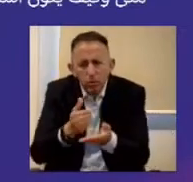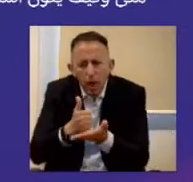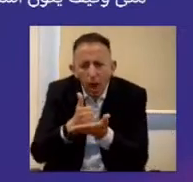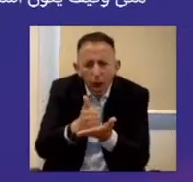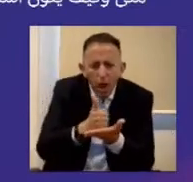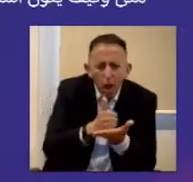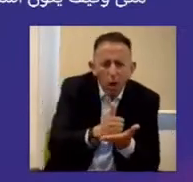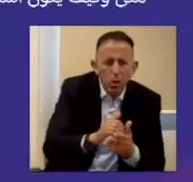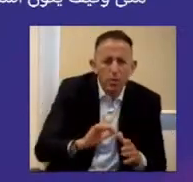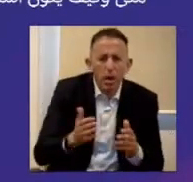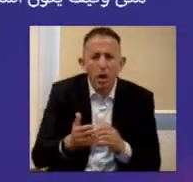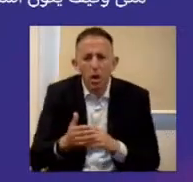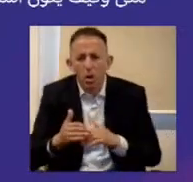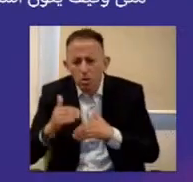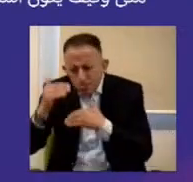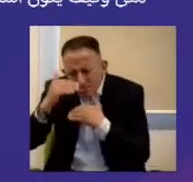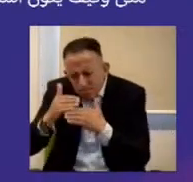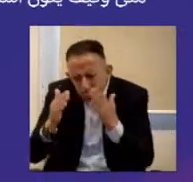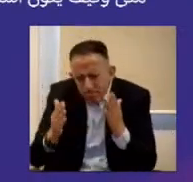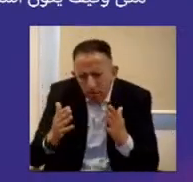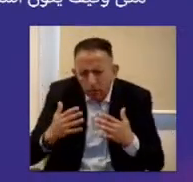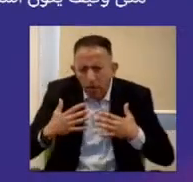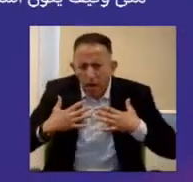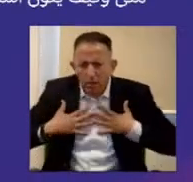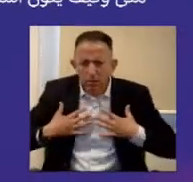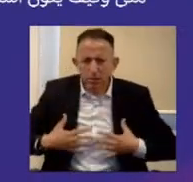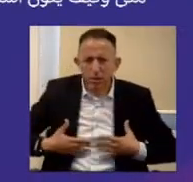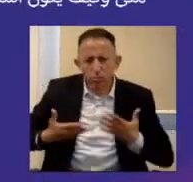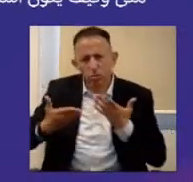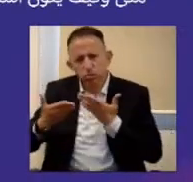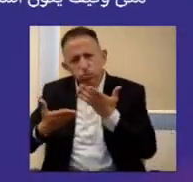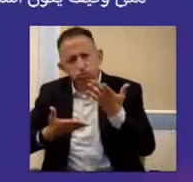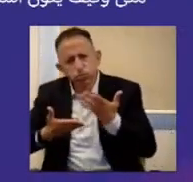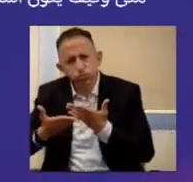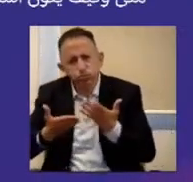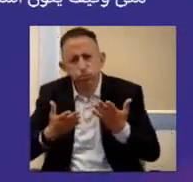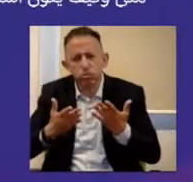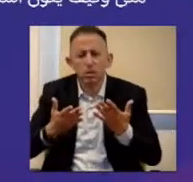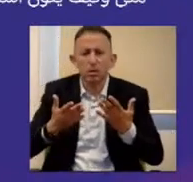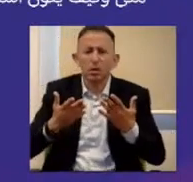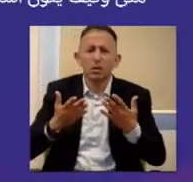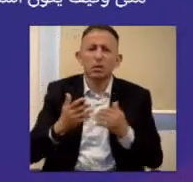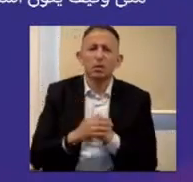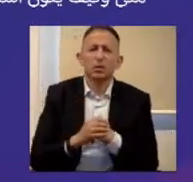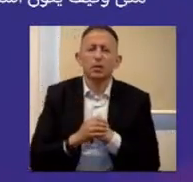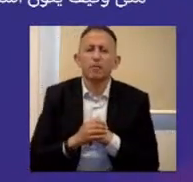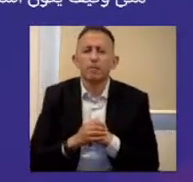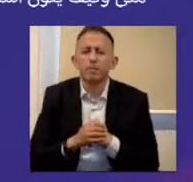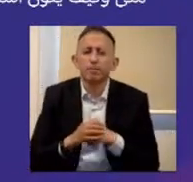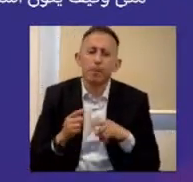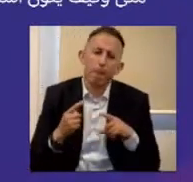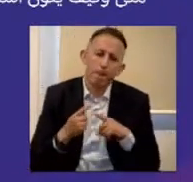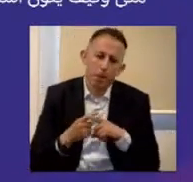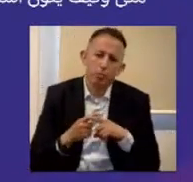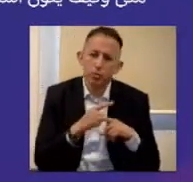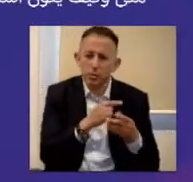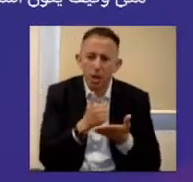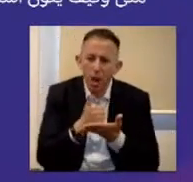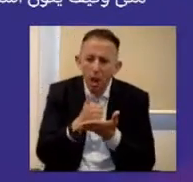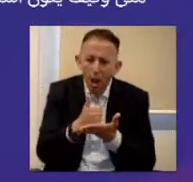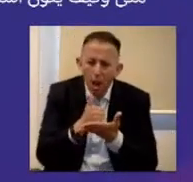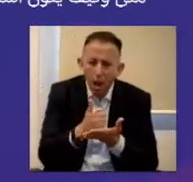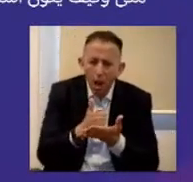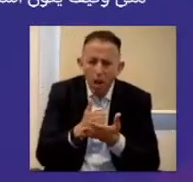and you label them initially to make the system learn what are the proper weight to recognize a facial expression, saying